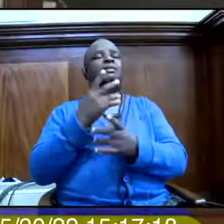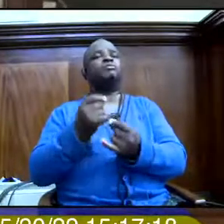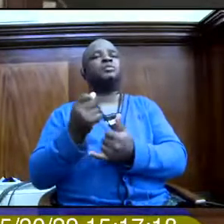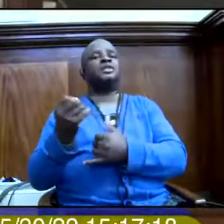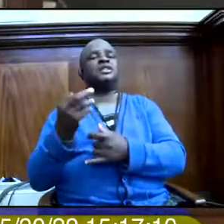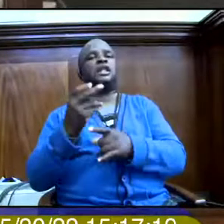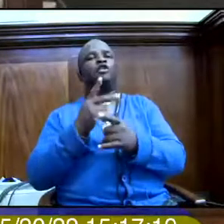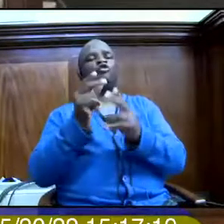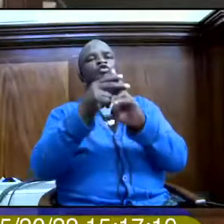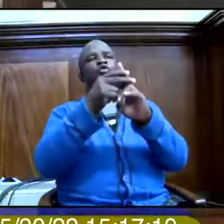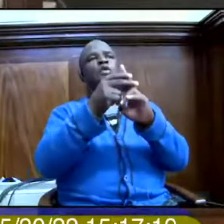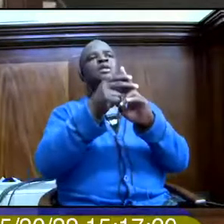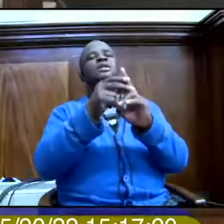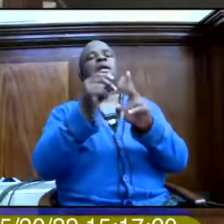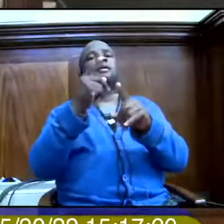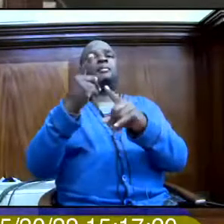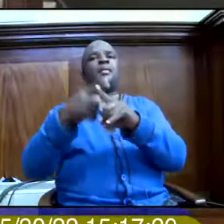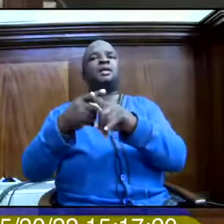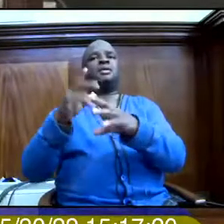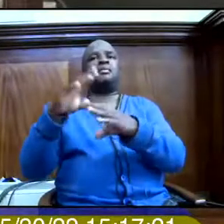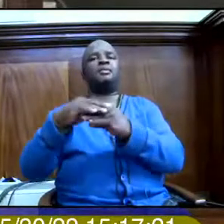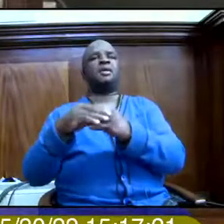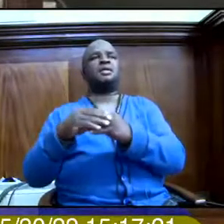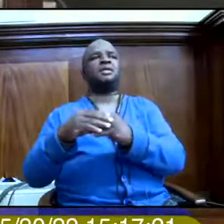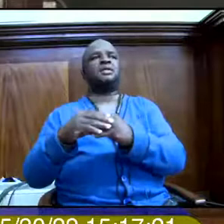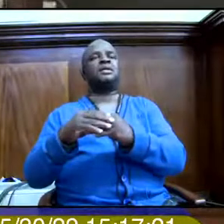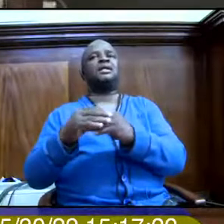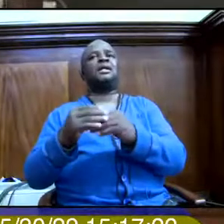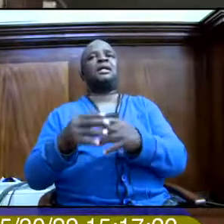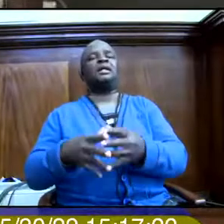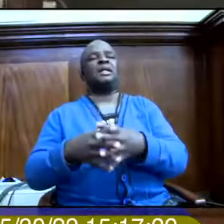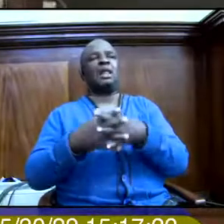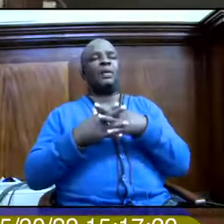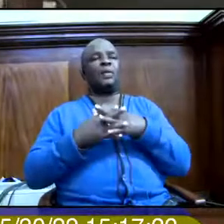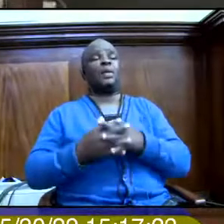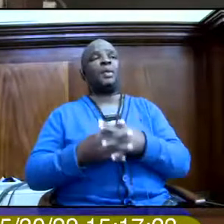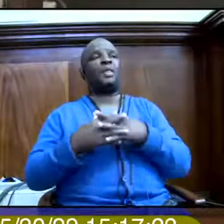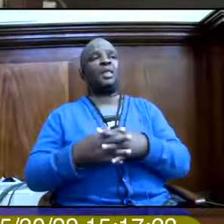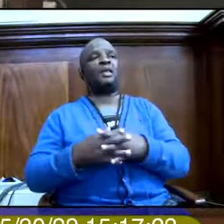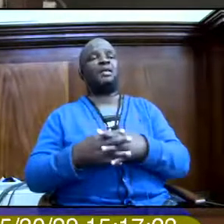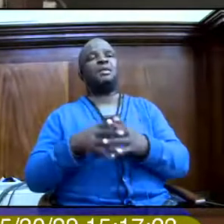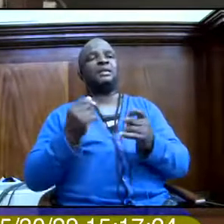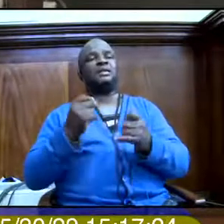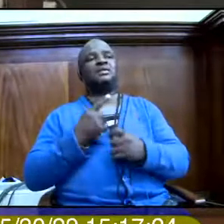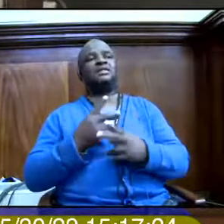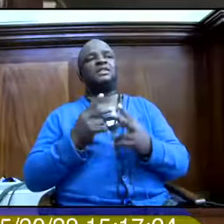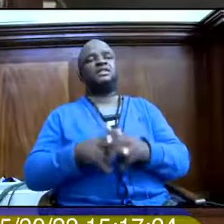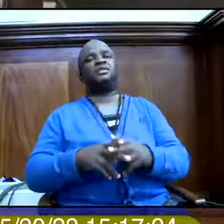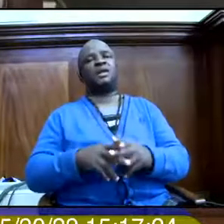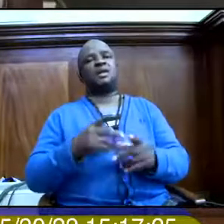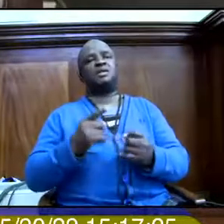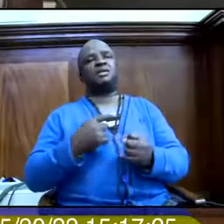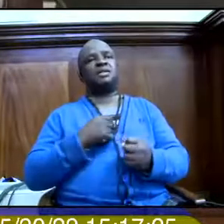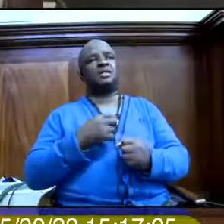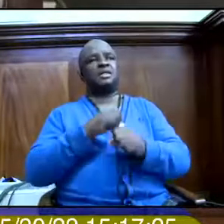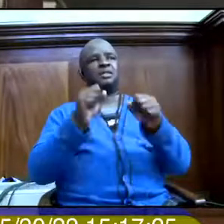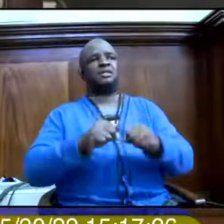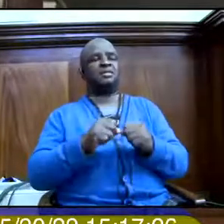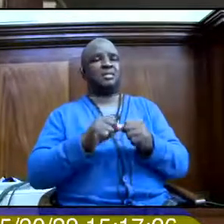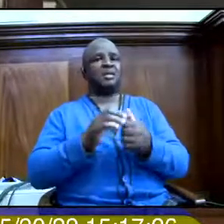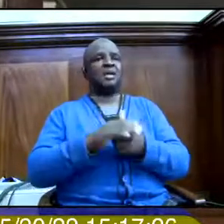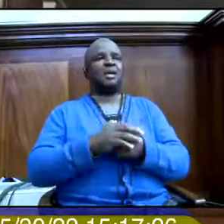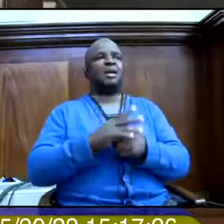embroiders and their members in complicated and technical proceedings thereby